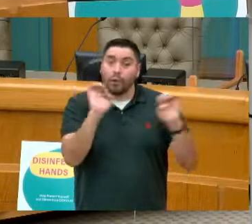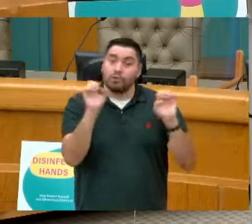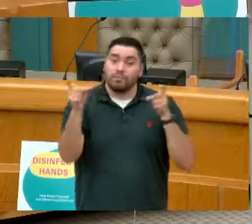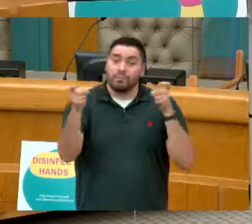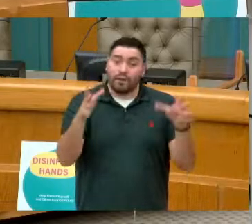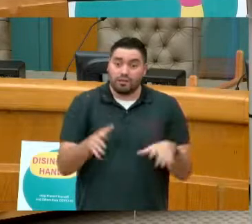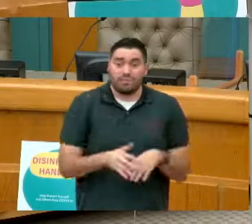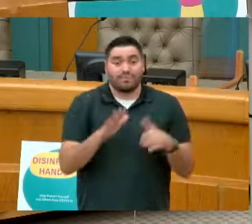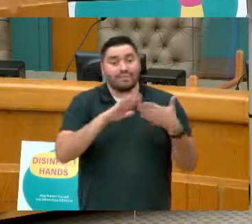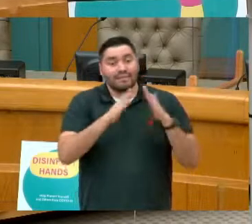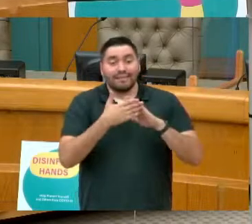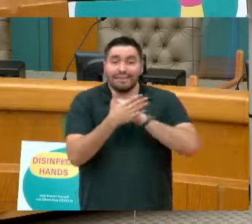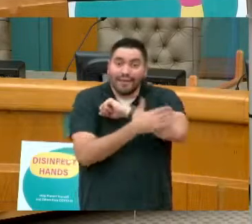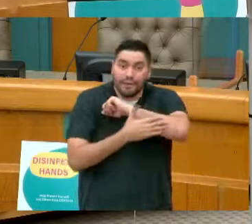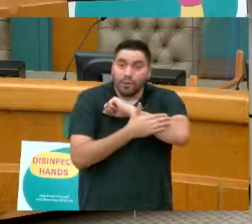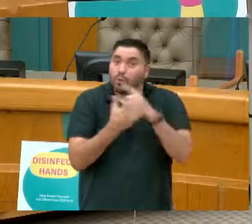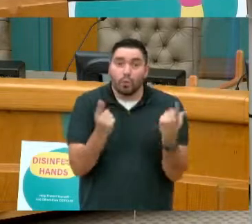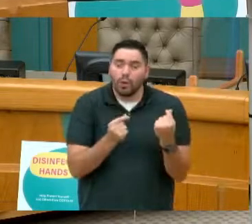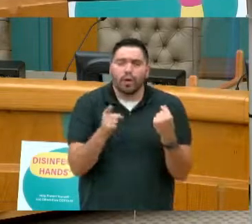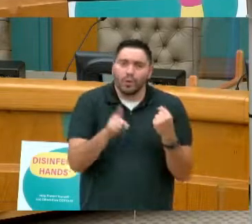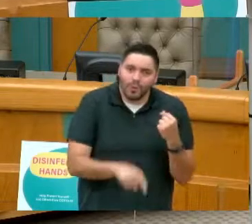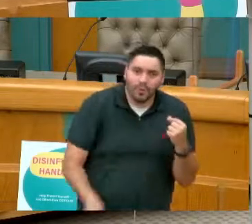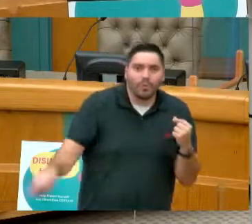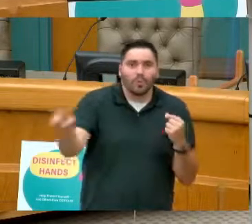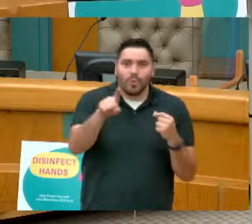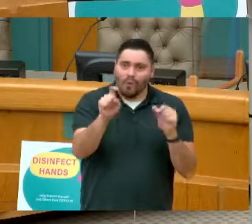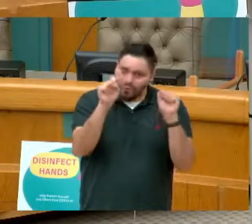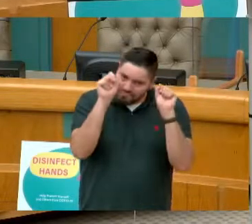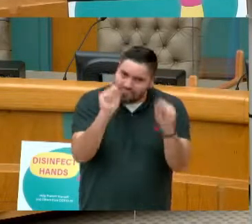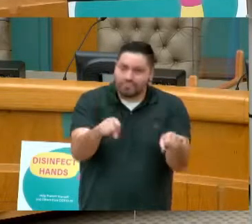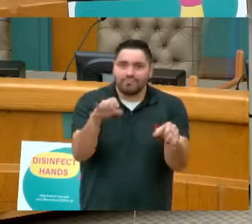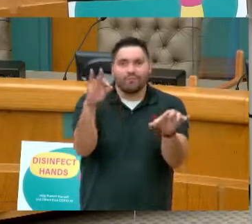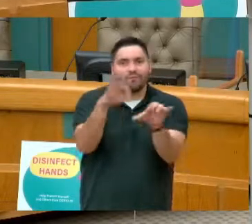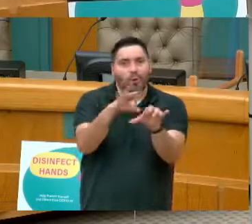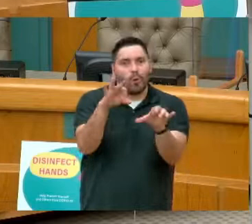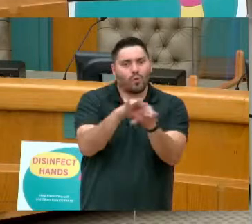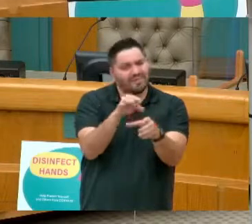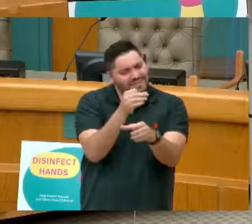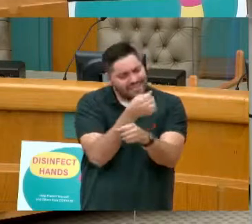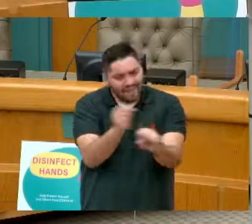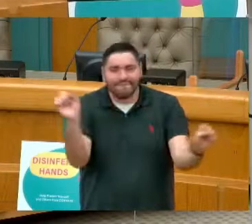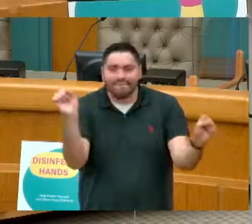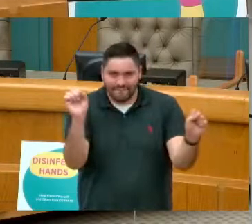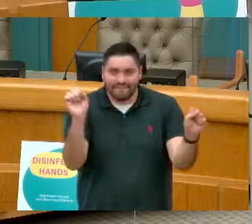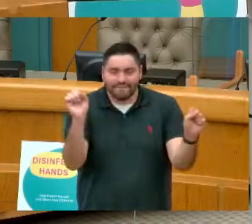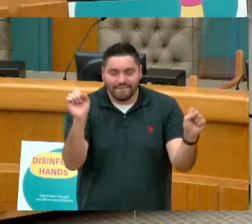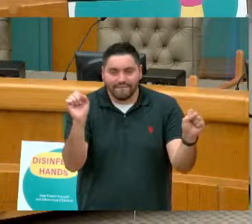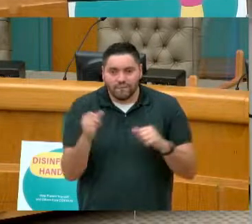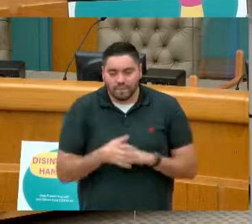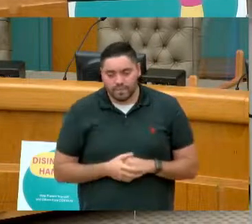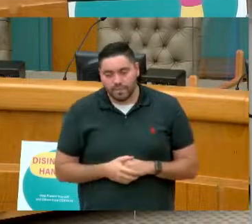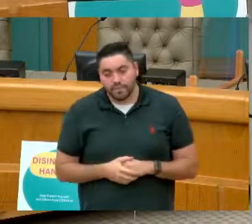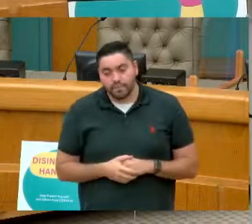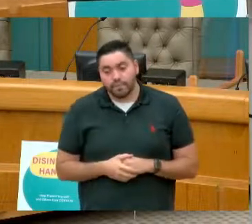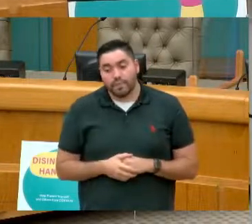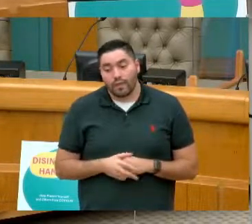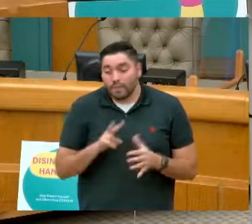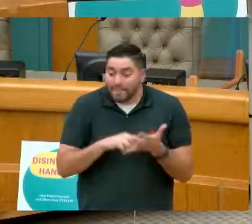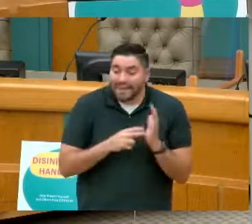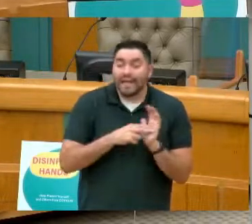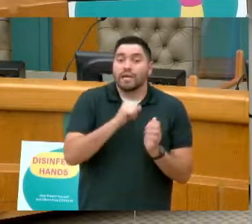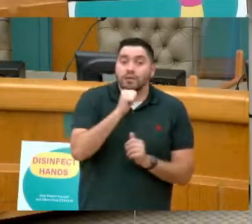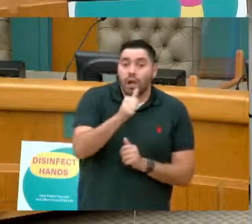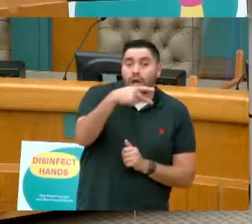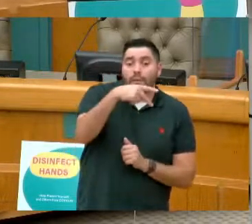our city county public health department on TV and on radio in English and in Spanish. And the goal is very simple, that every